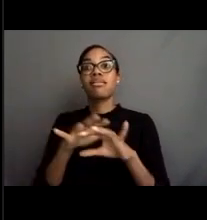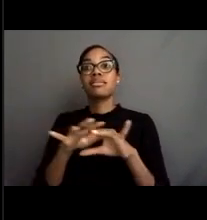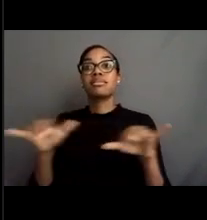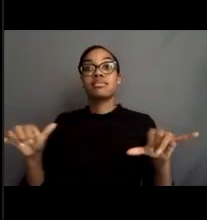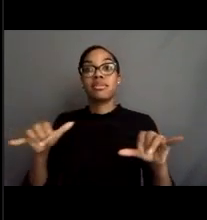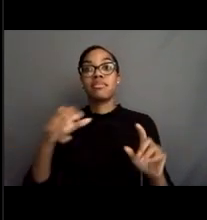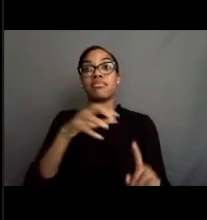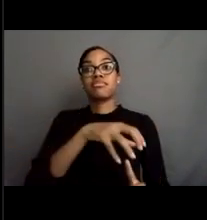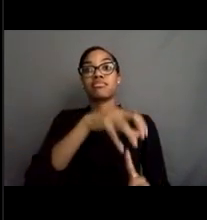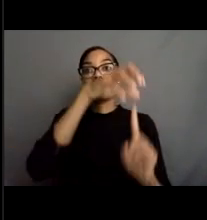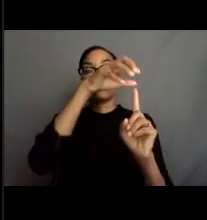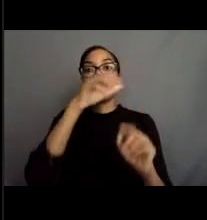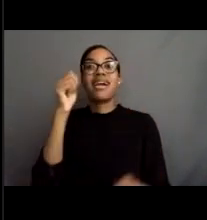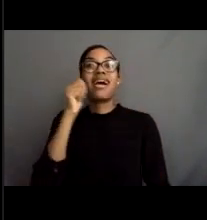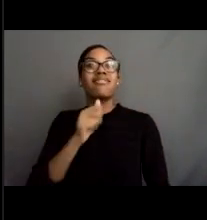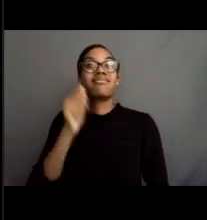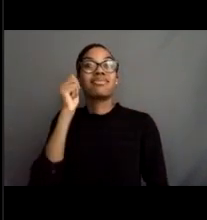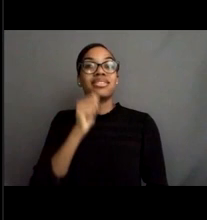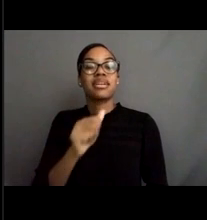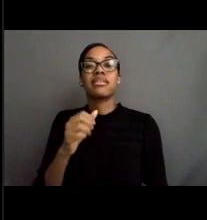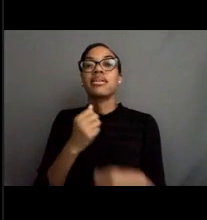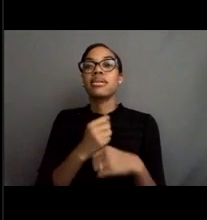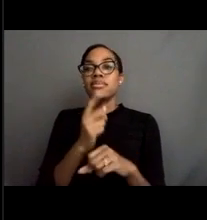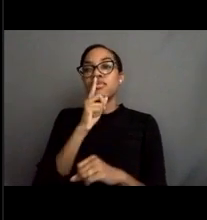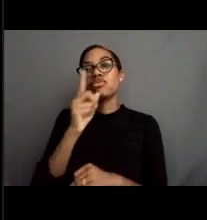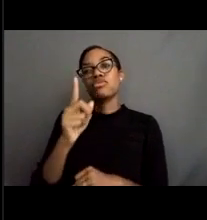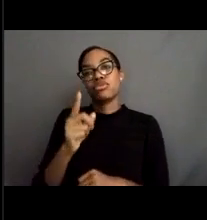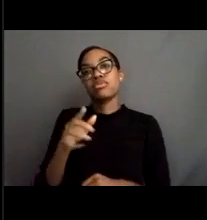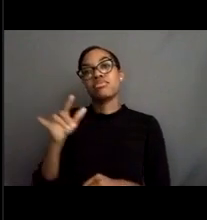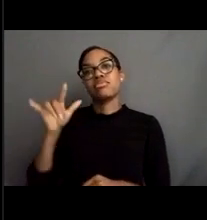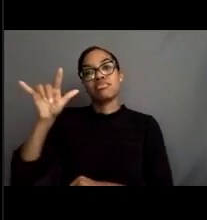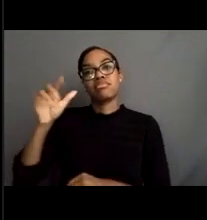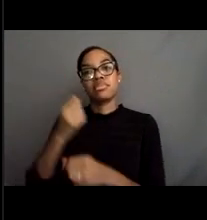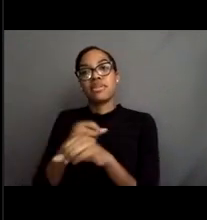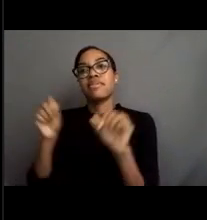we have air parachutes on them, you know, it helps keep the plane safe.